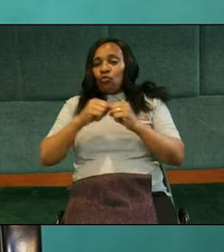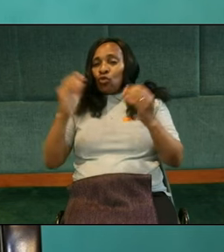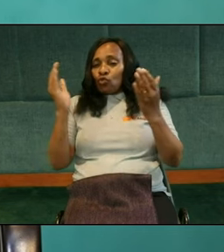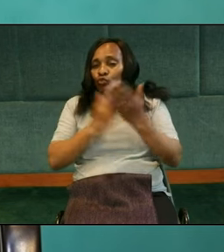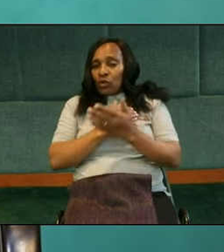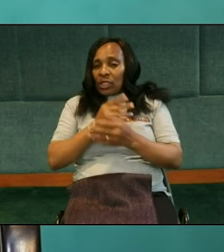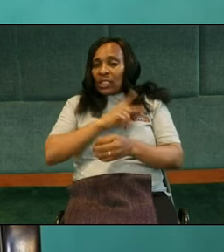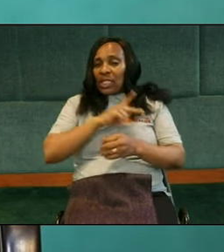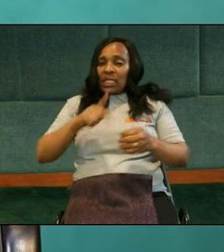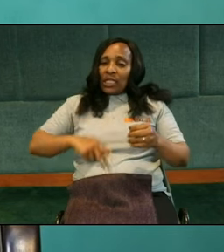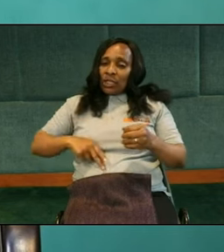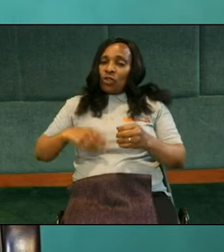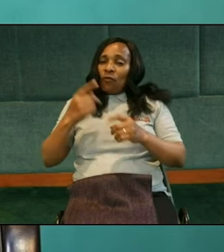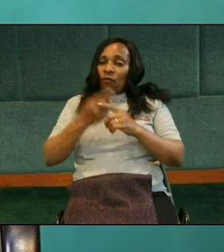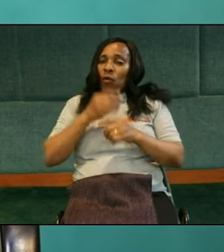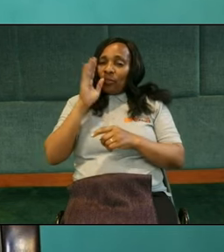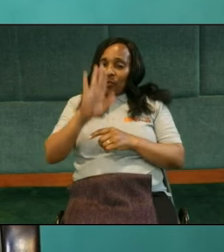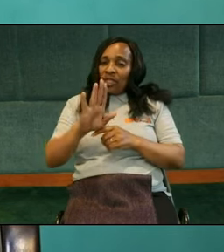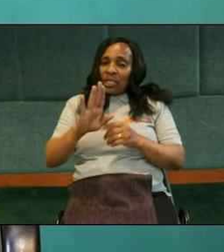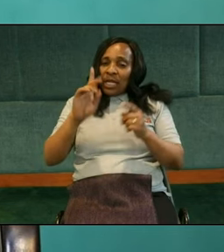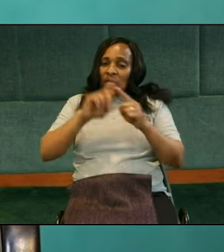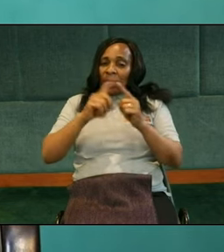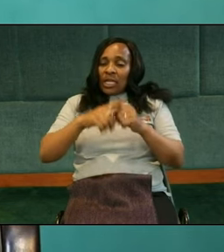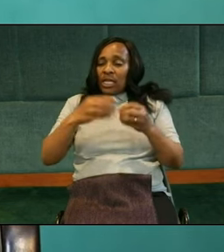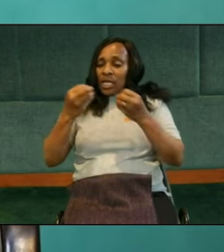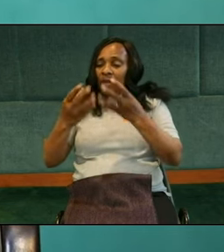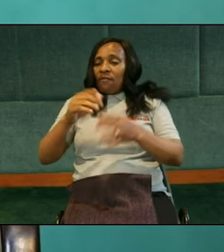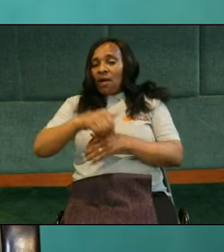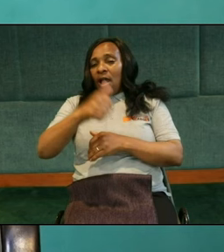thee, and will give it to thy servant."